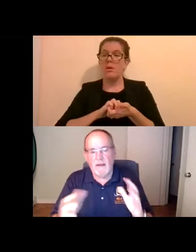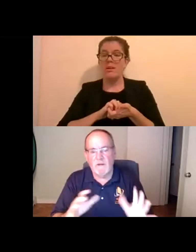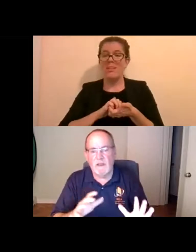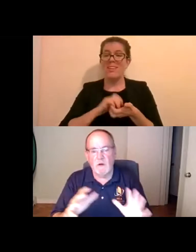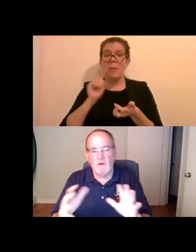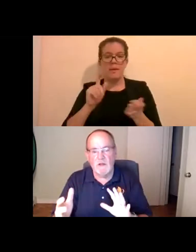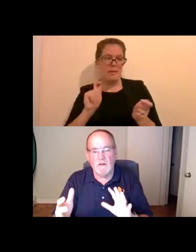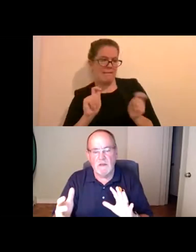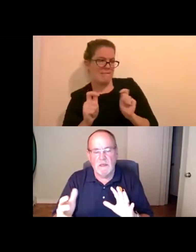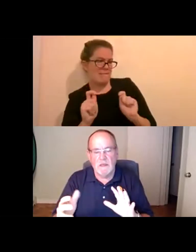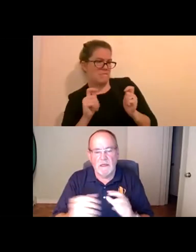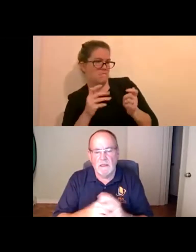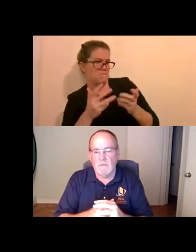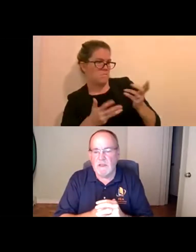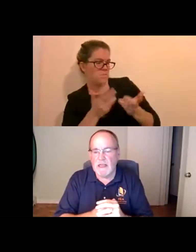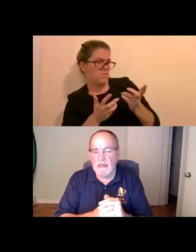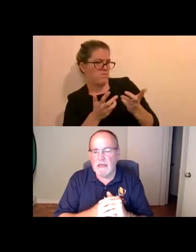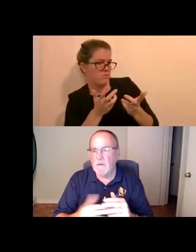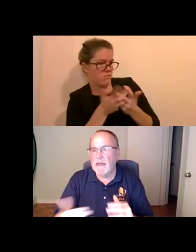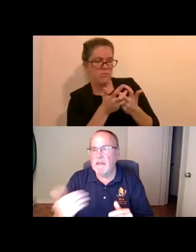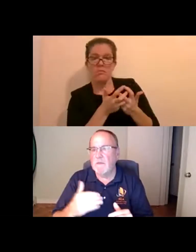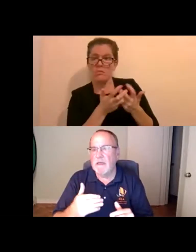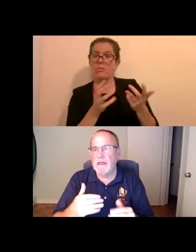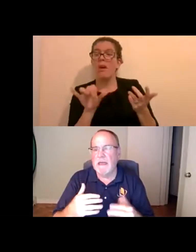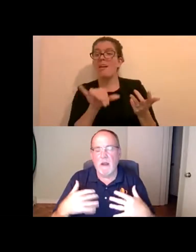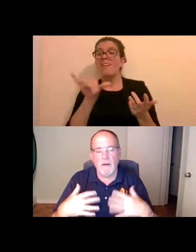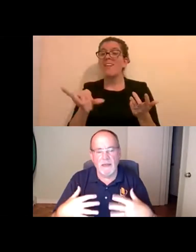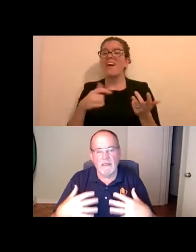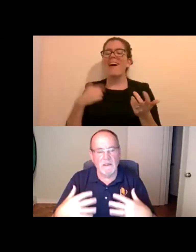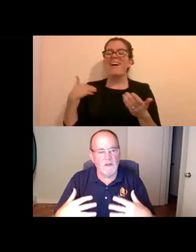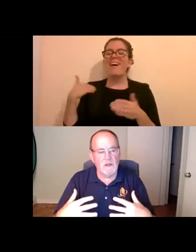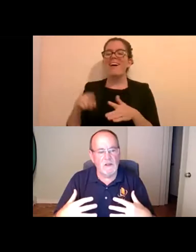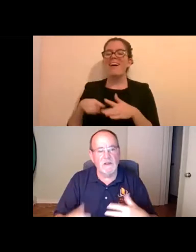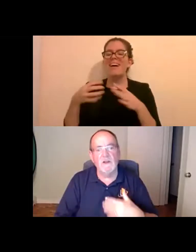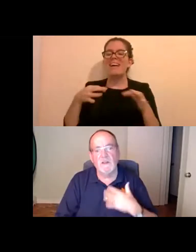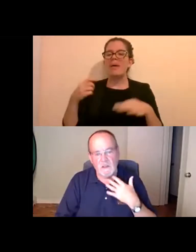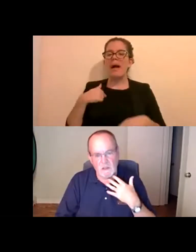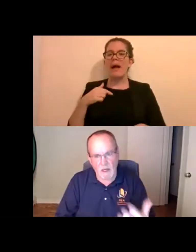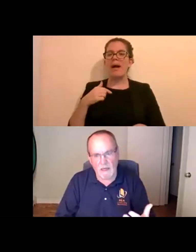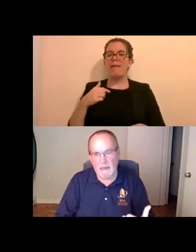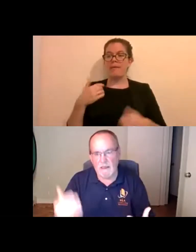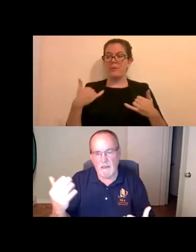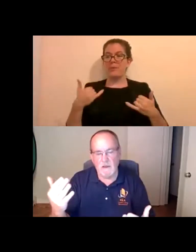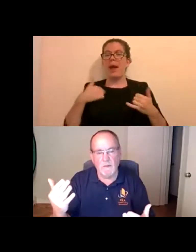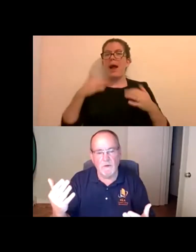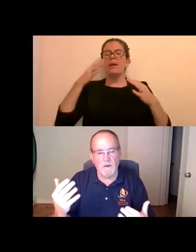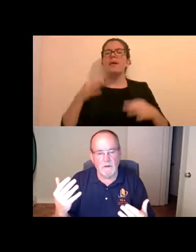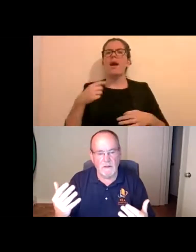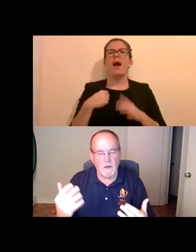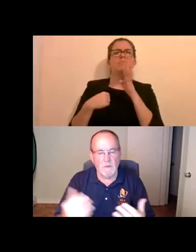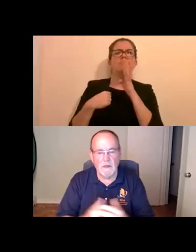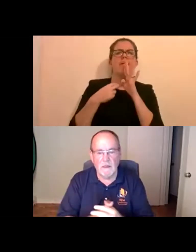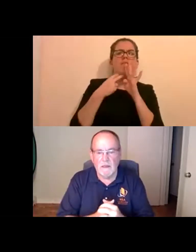adapt. We have to code shift. Just like I explained at the beginning, how I made the decision to just talk and let the